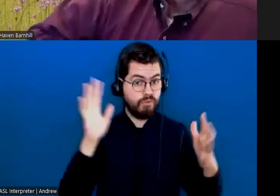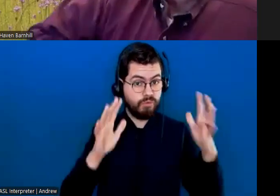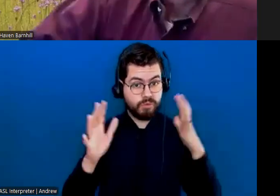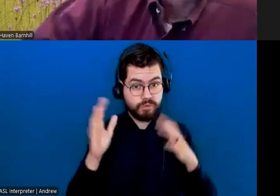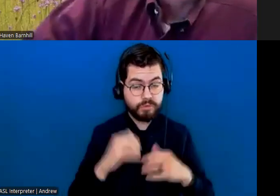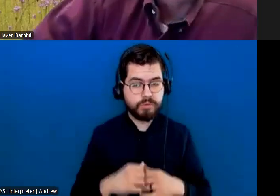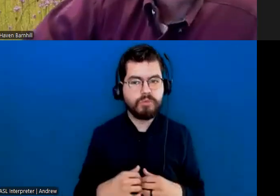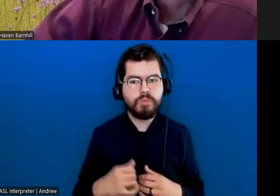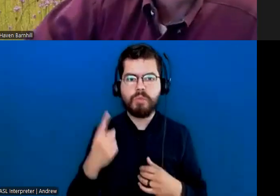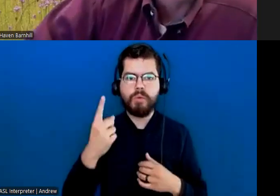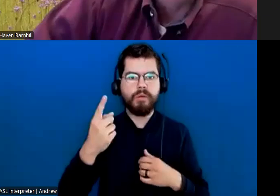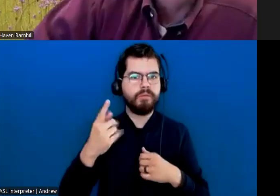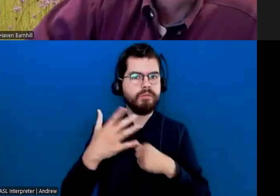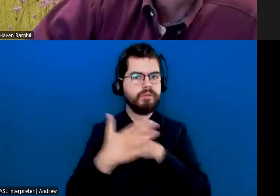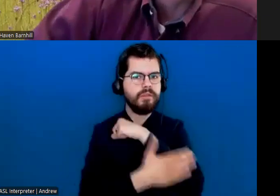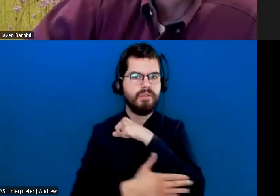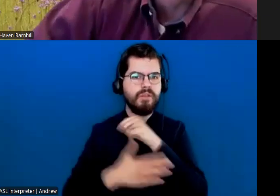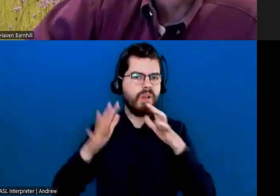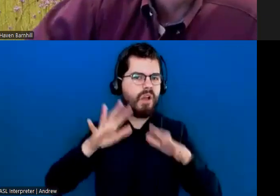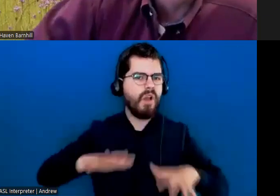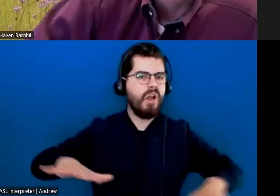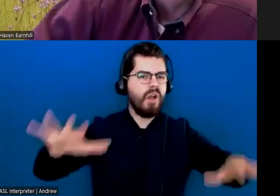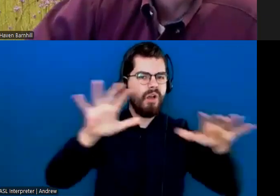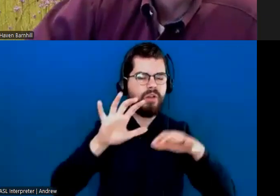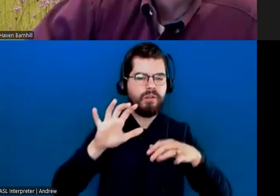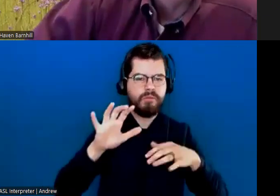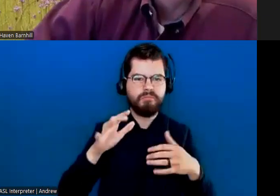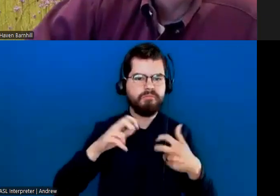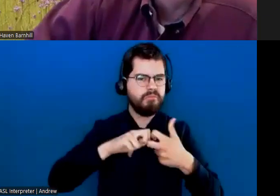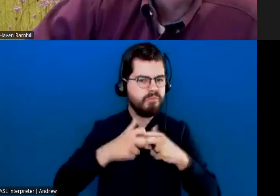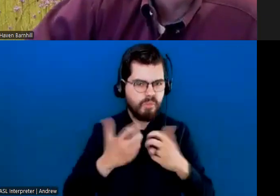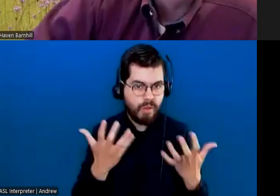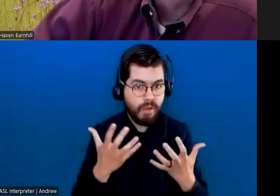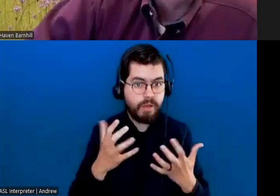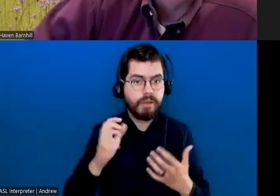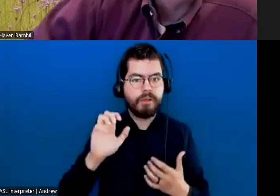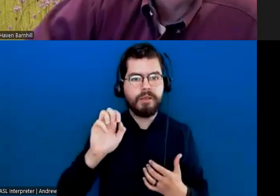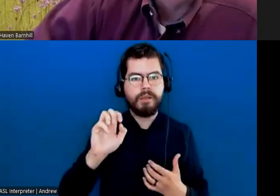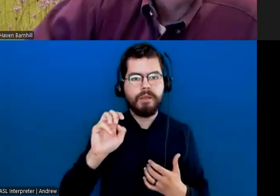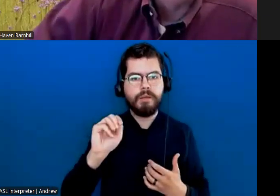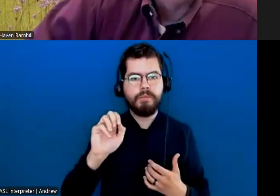nationwide issues is the emerald ash borer, and we're trying to figure out what to do when